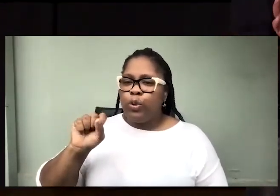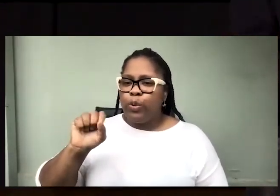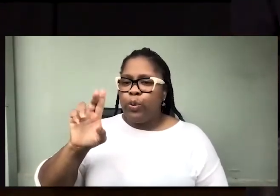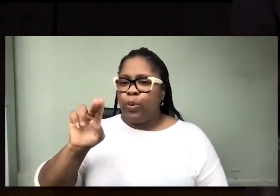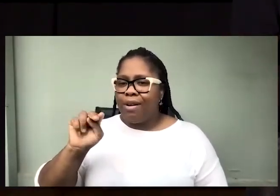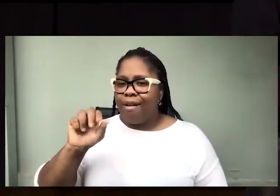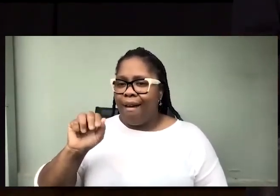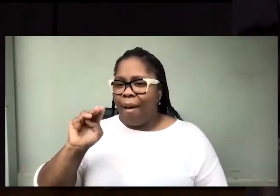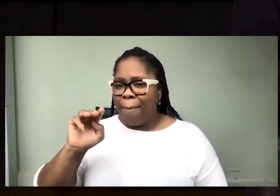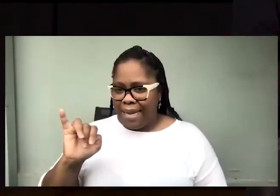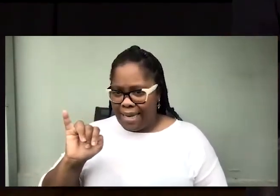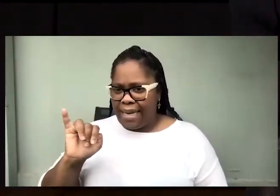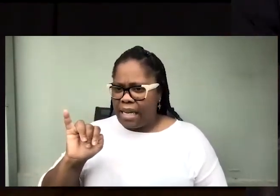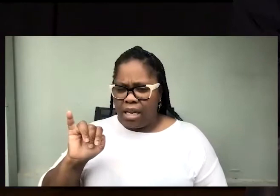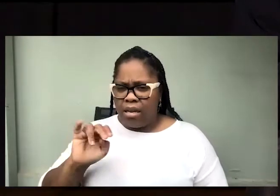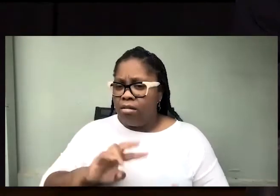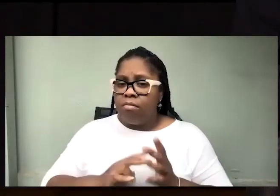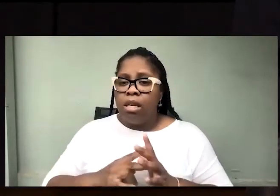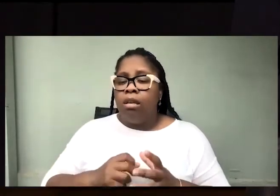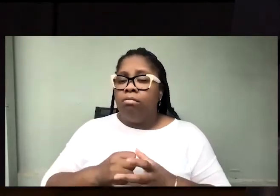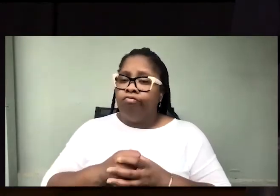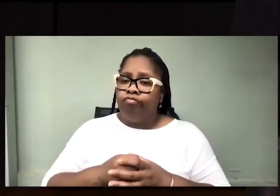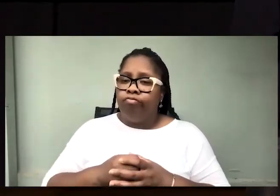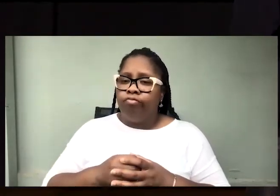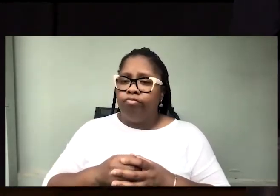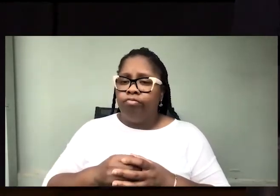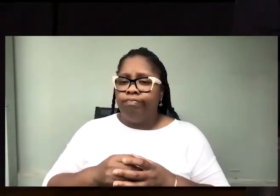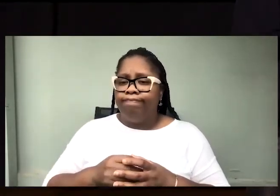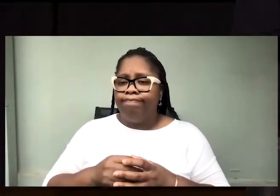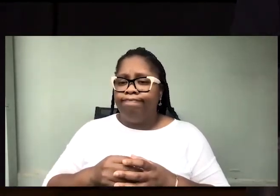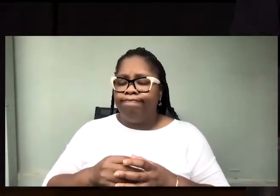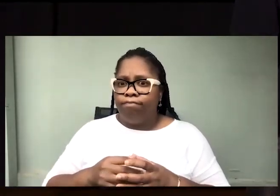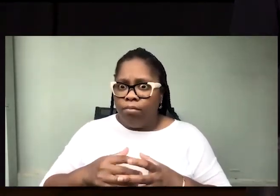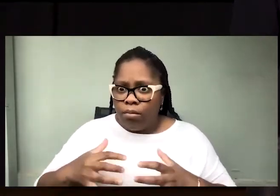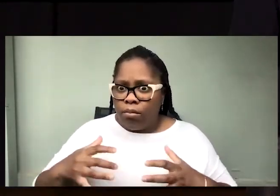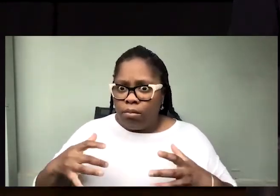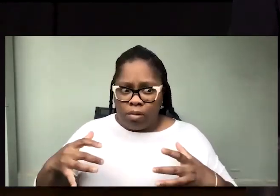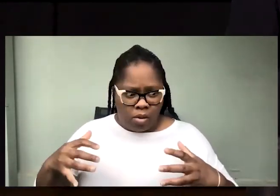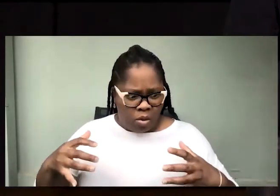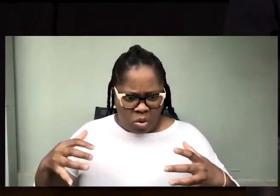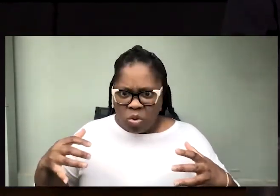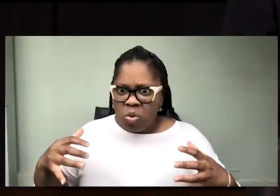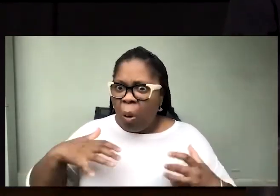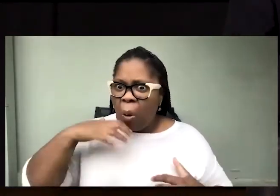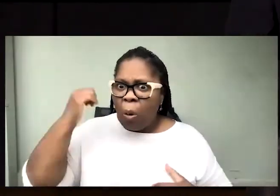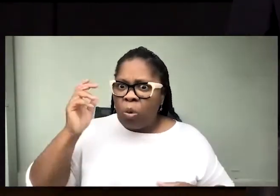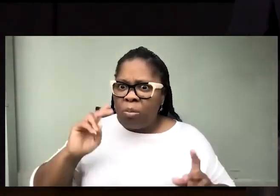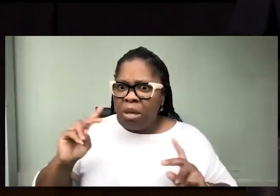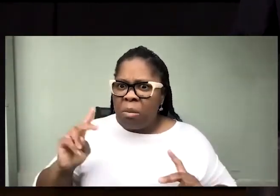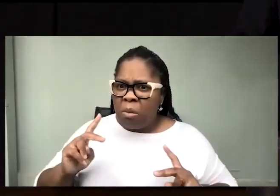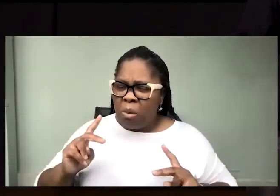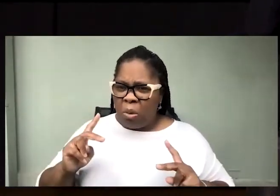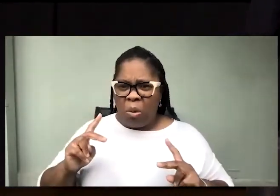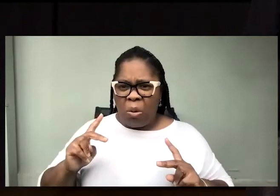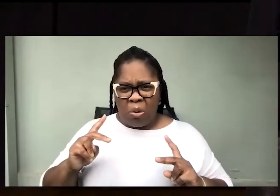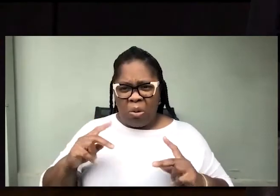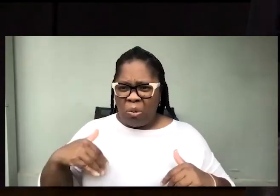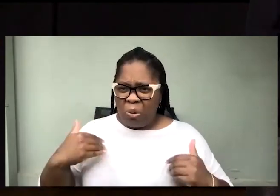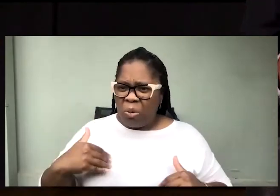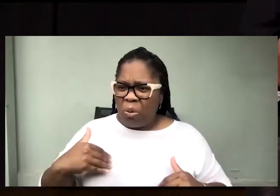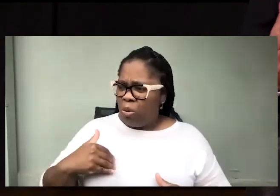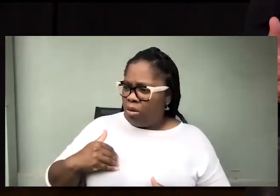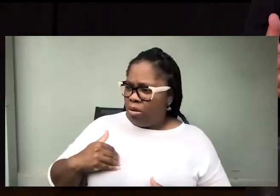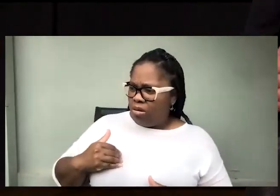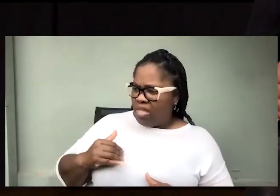changes just were coming at us inexorably, that were driving the age of our population up. The needs of that